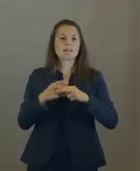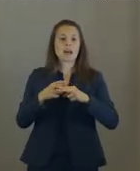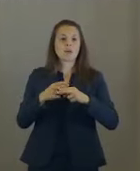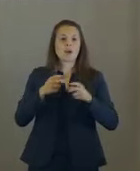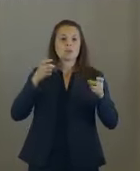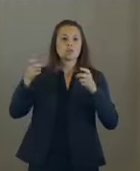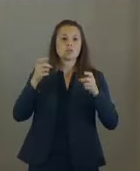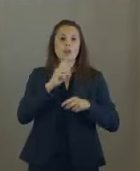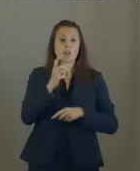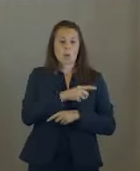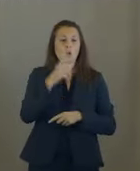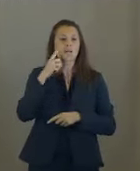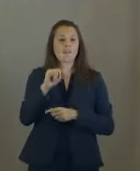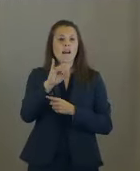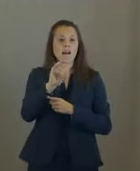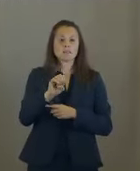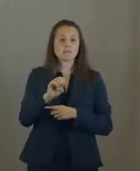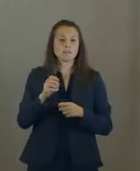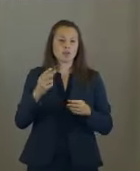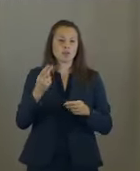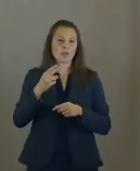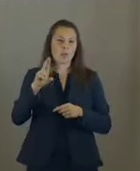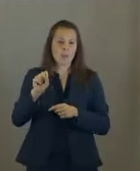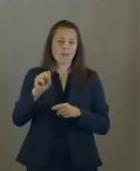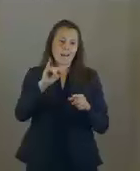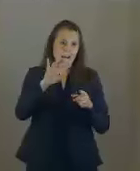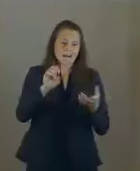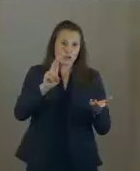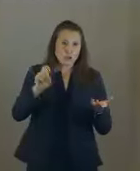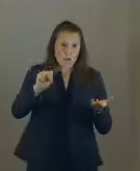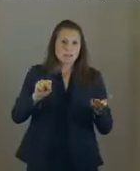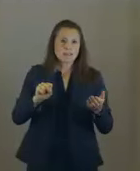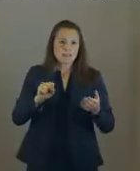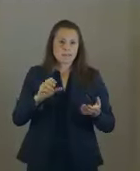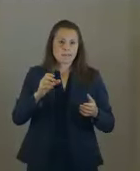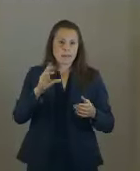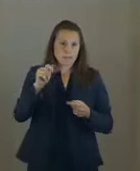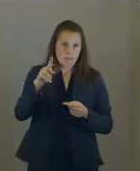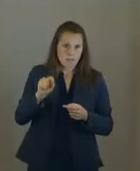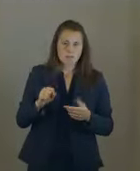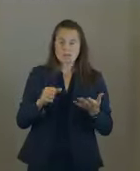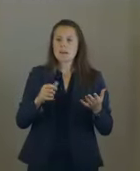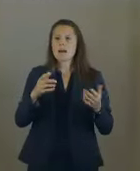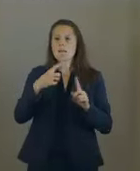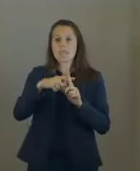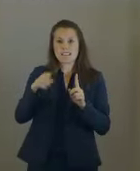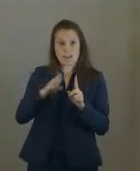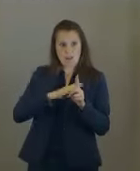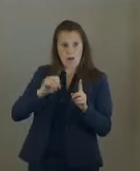U.S. Immigration and Customs Enforcement, otherwise known as ICE, and Customs and Border